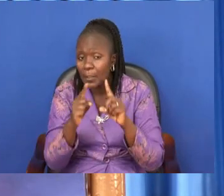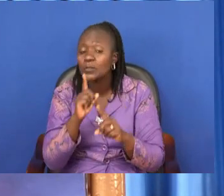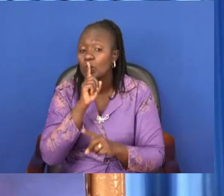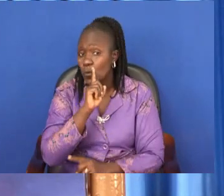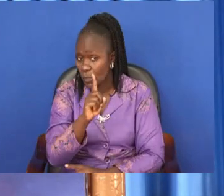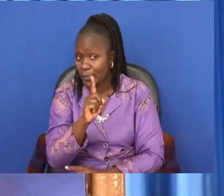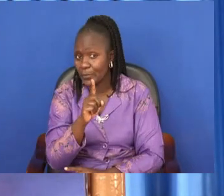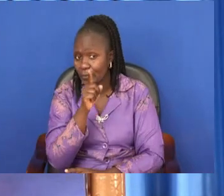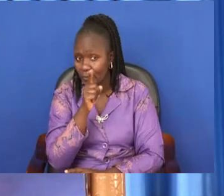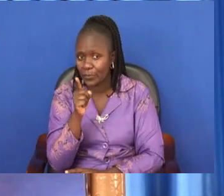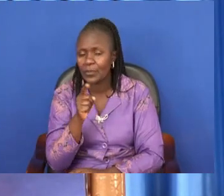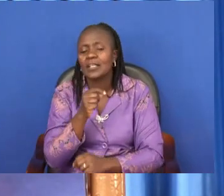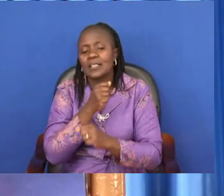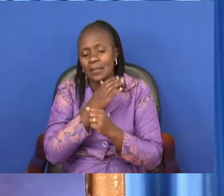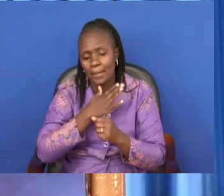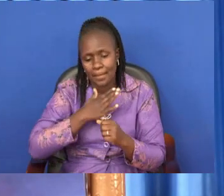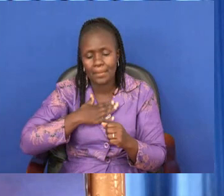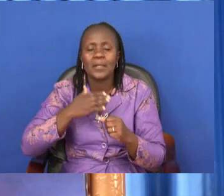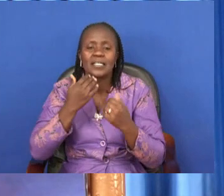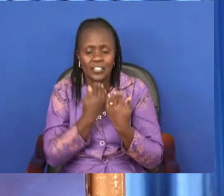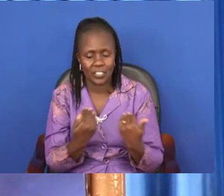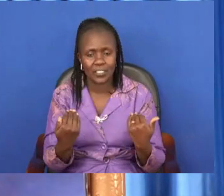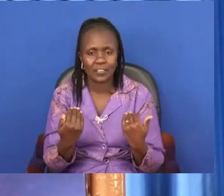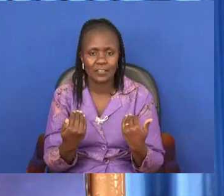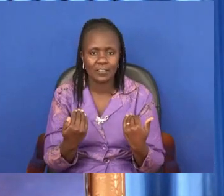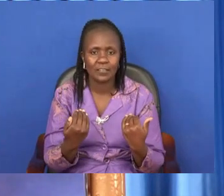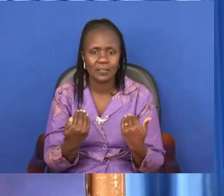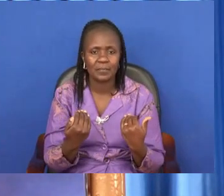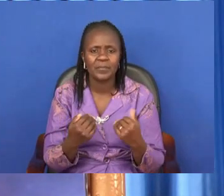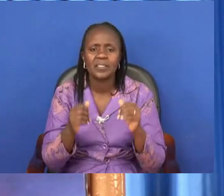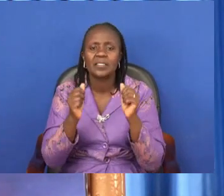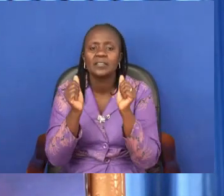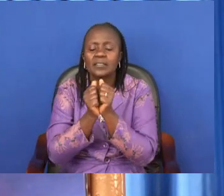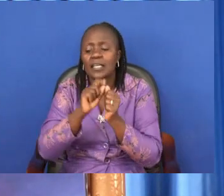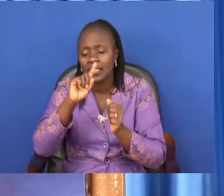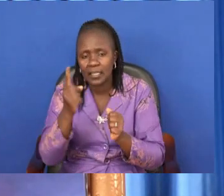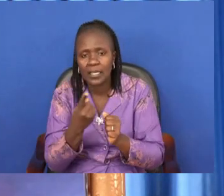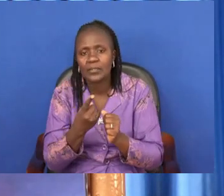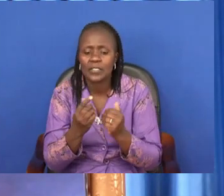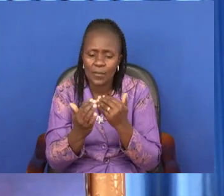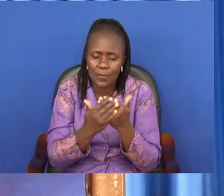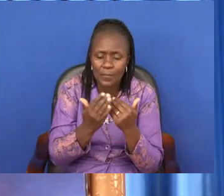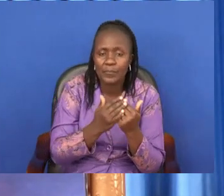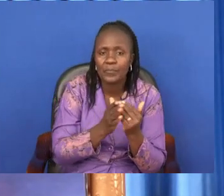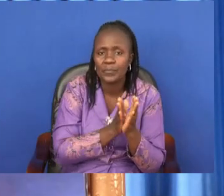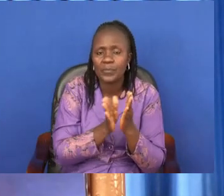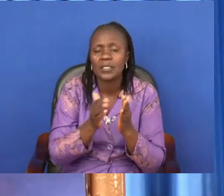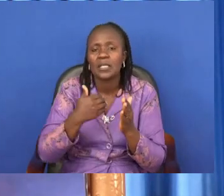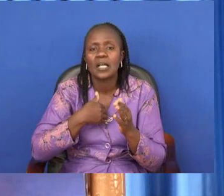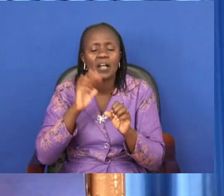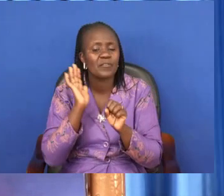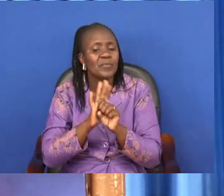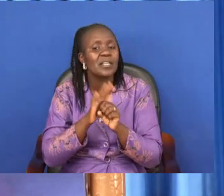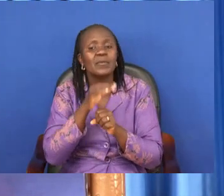you as my dear children. Even though you have 10,000 guardians in Christ, you do not have